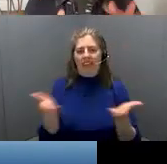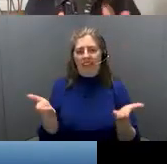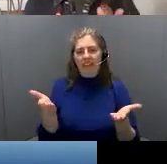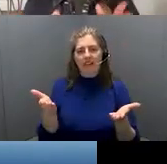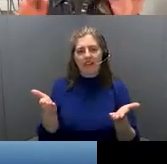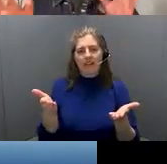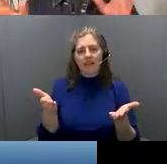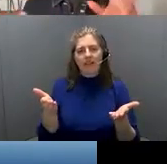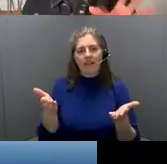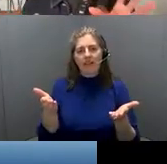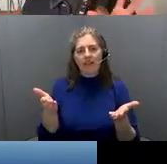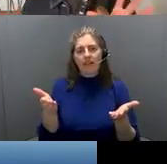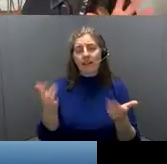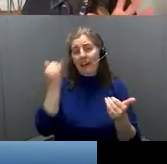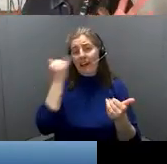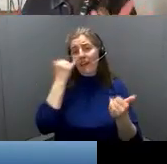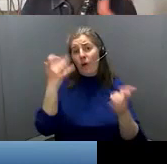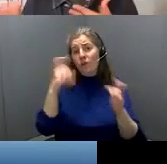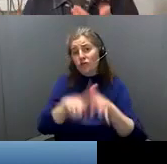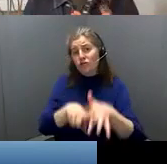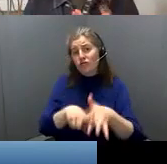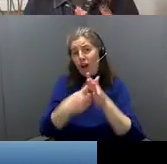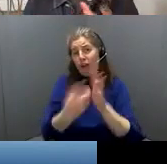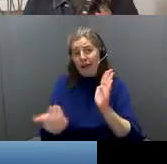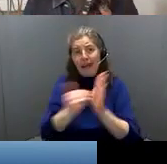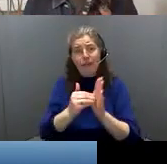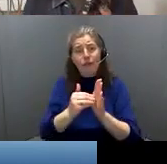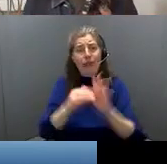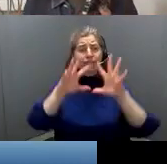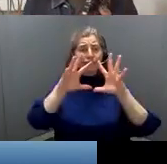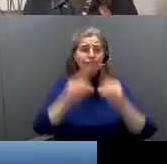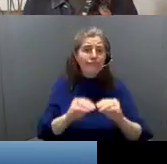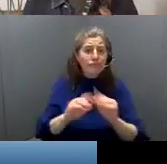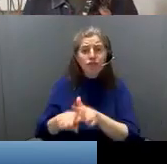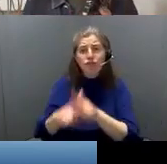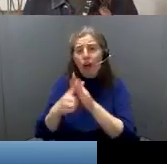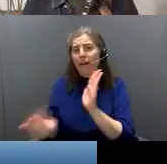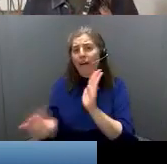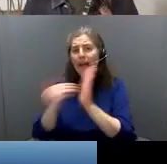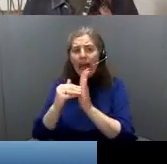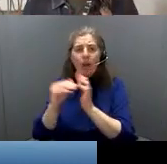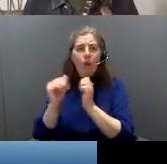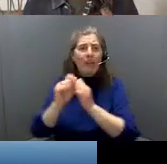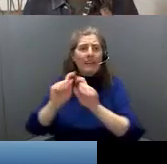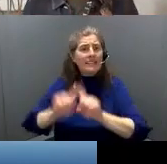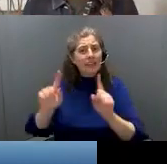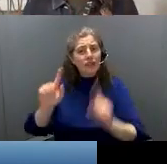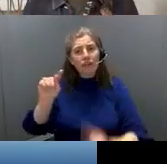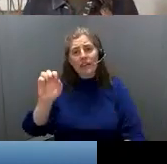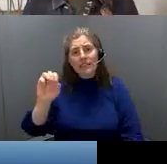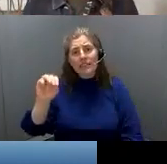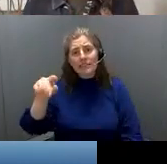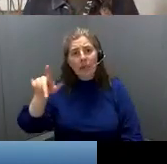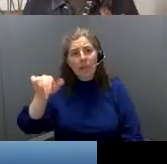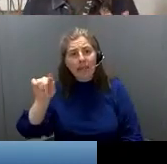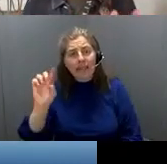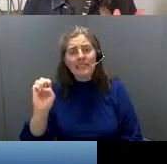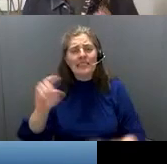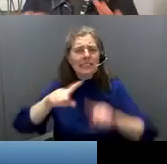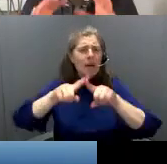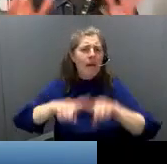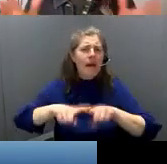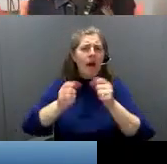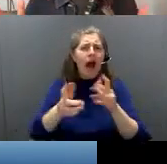it goes. And I could, if I wanted to start again, I could start again with a different template, depending on how